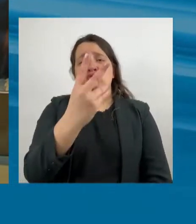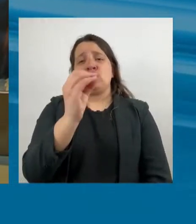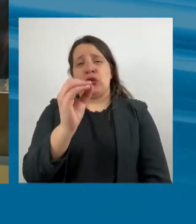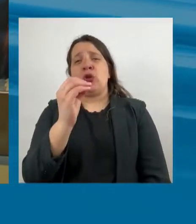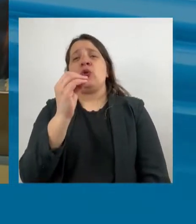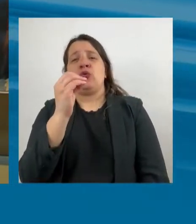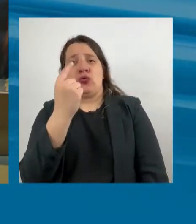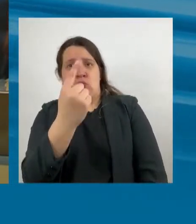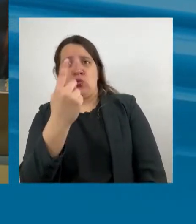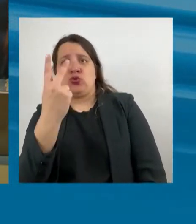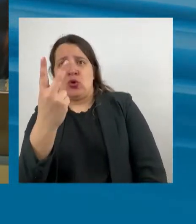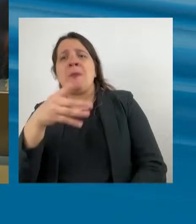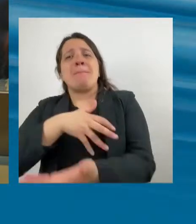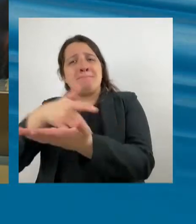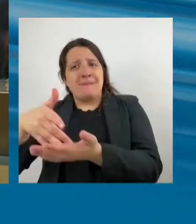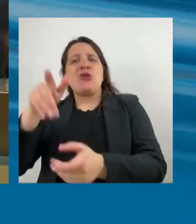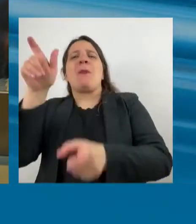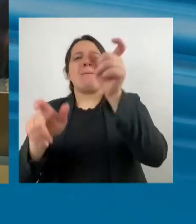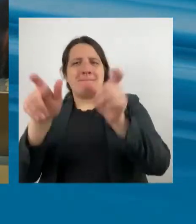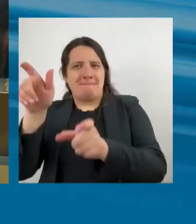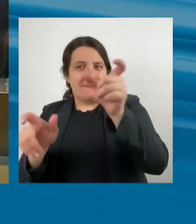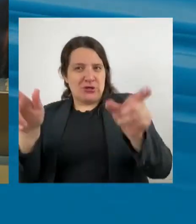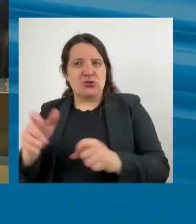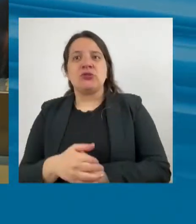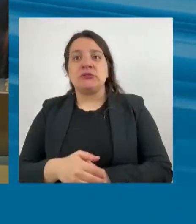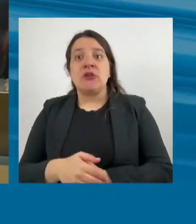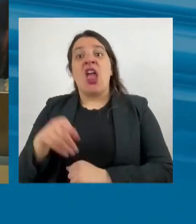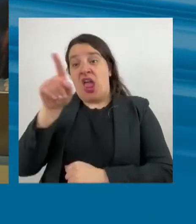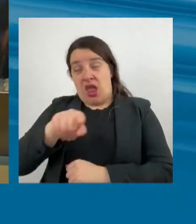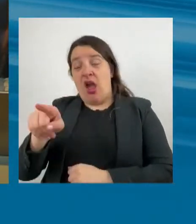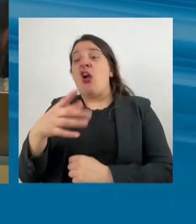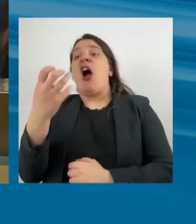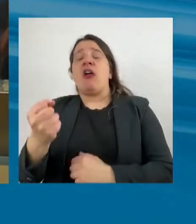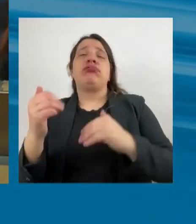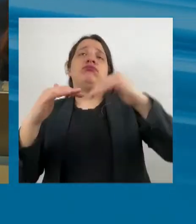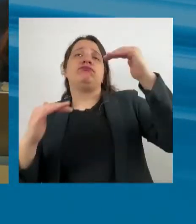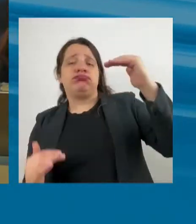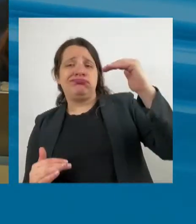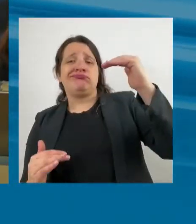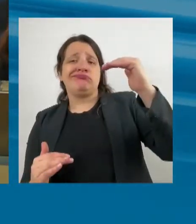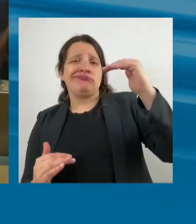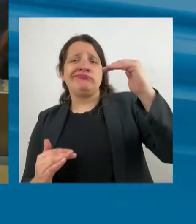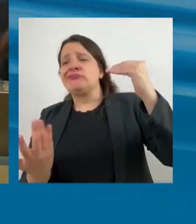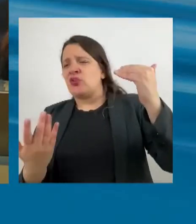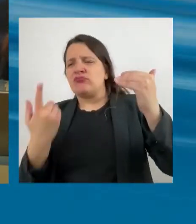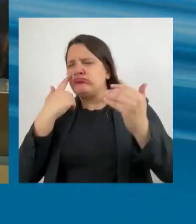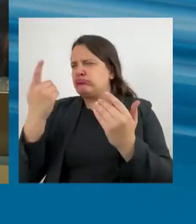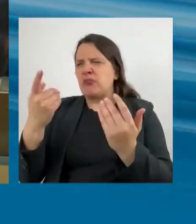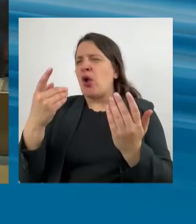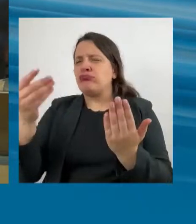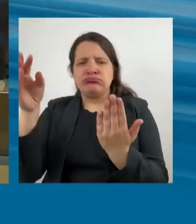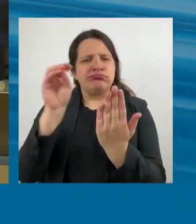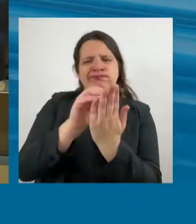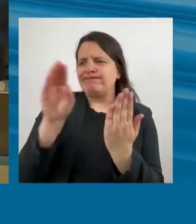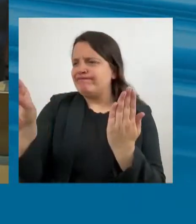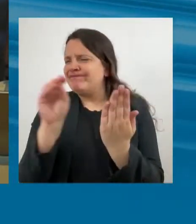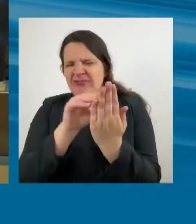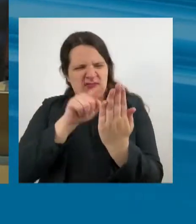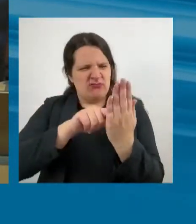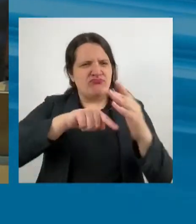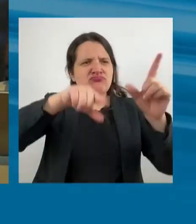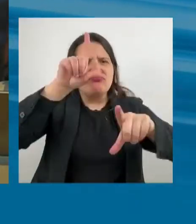is a total of 212 million people. And those people are at a disadvantaged position in all the